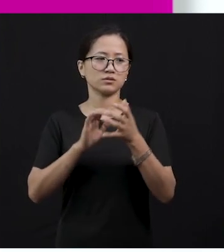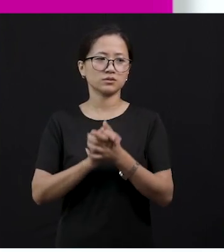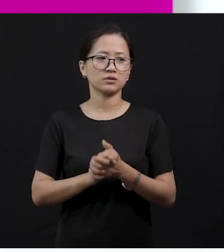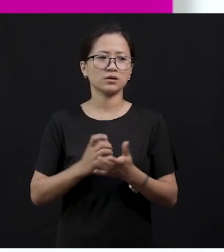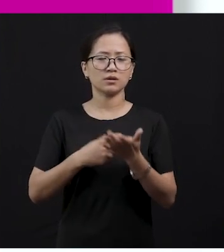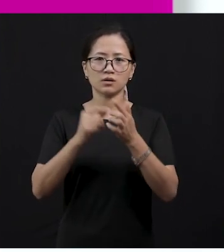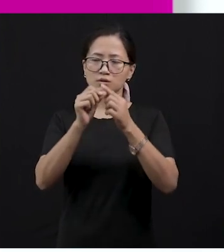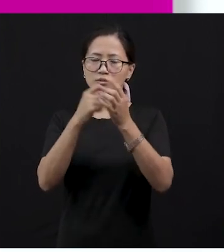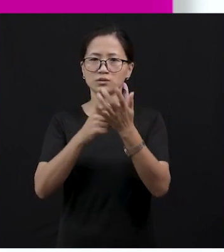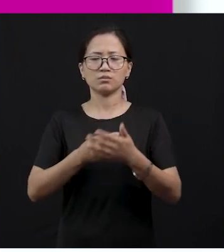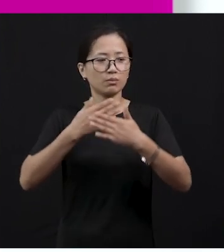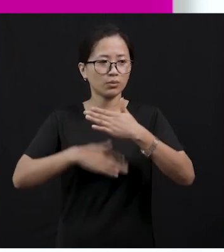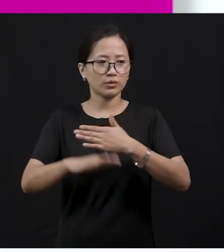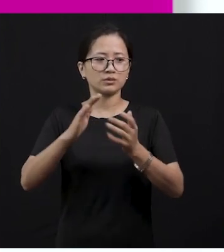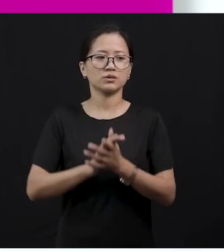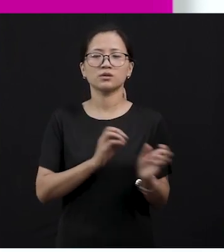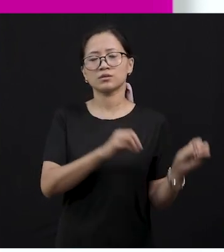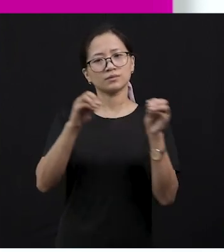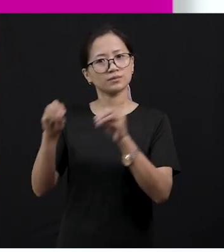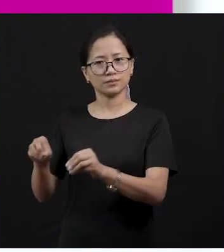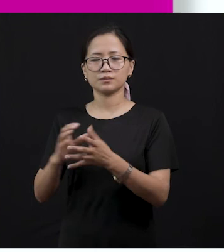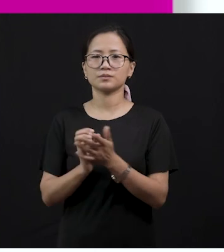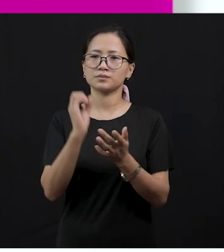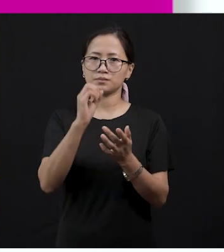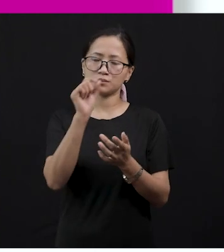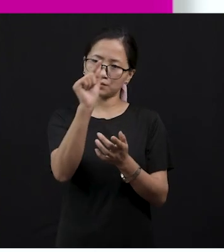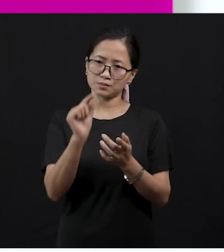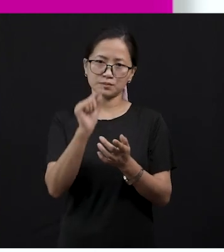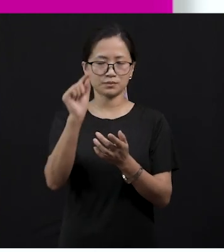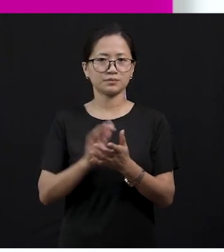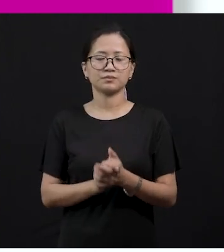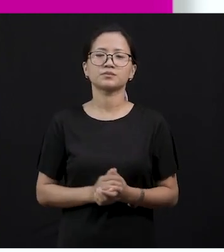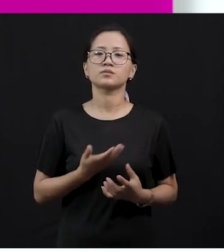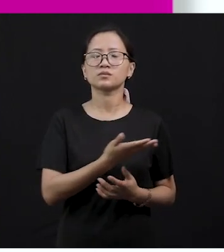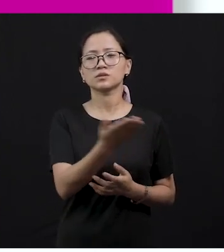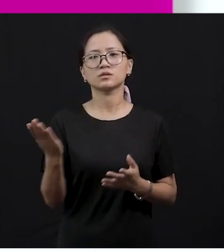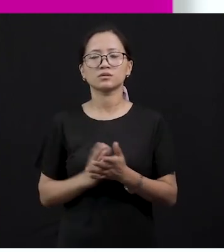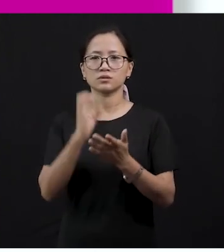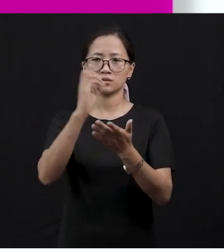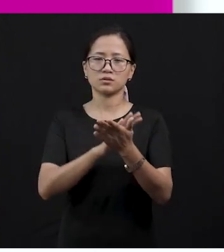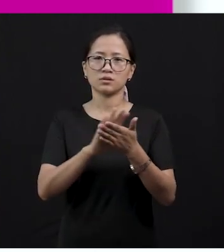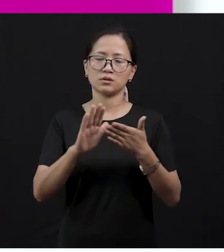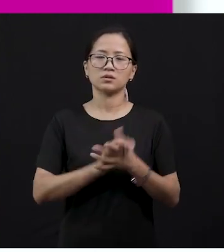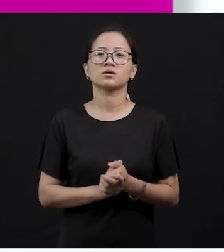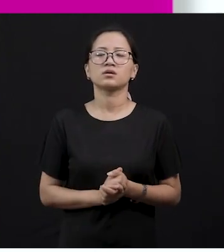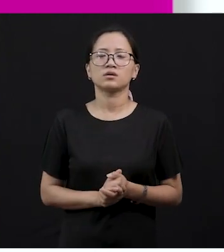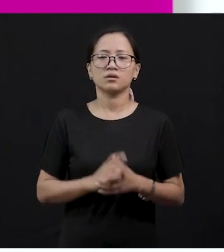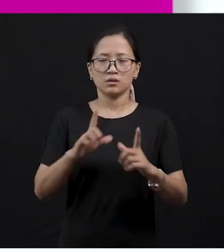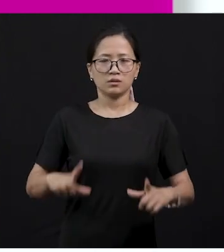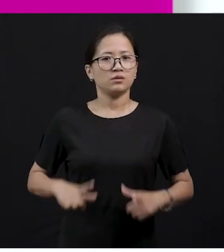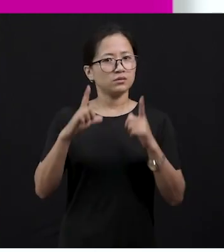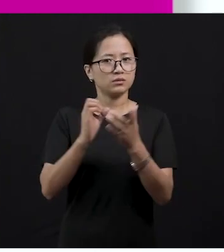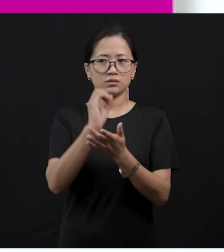and living organisms shows movement. So these are the characteristics of living organisms.